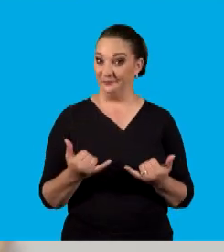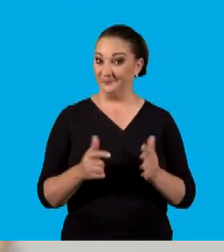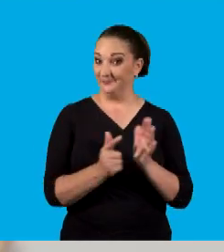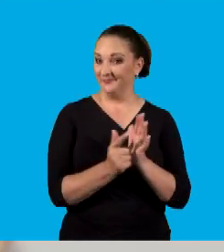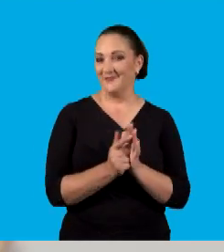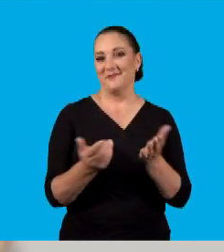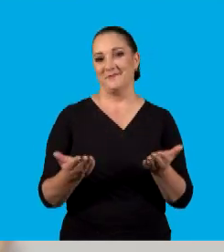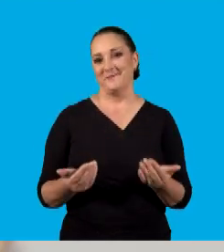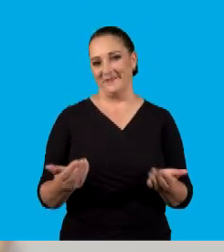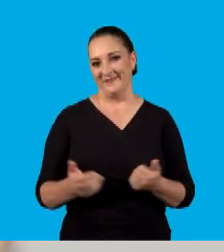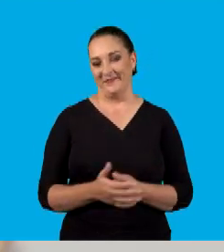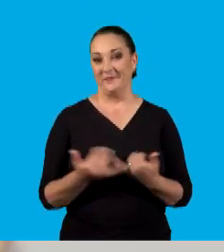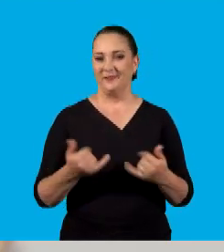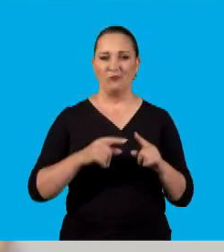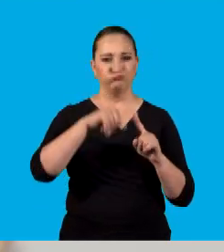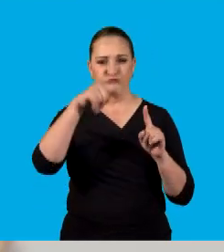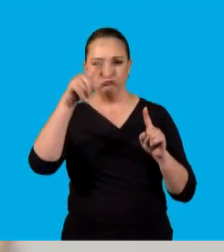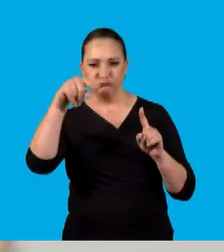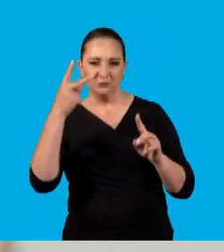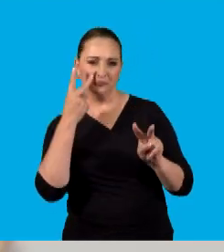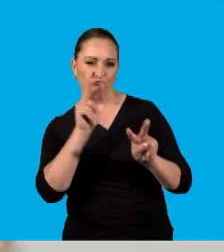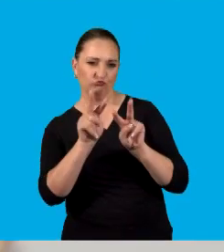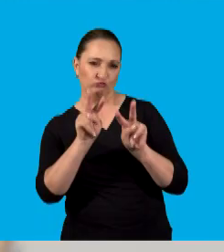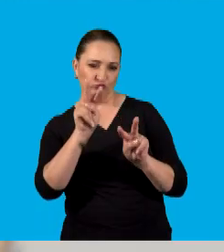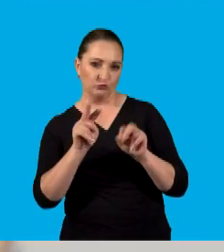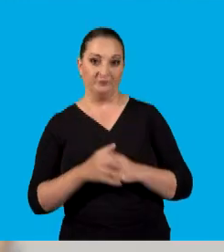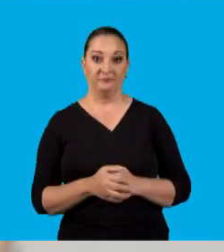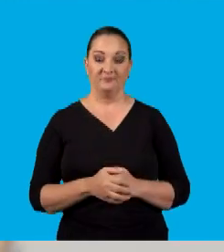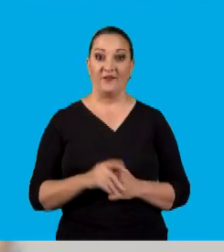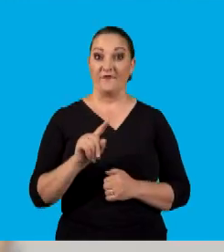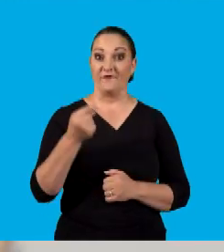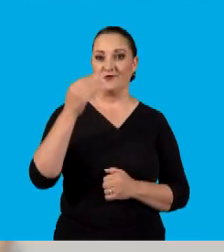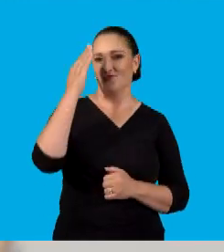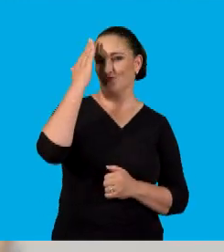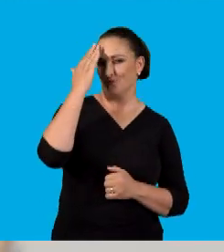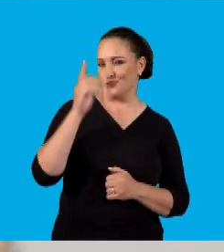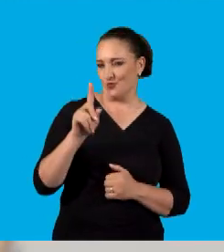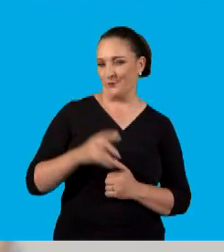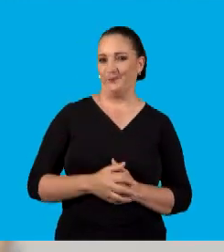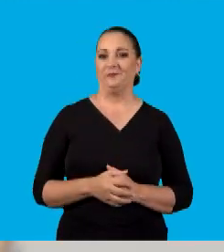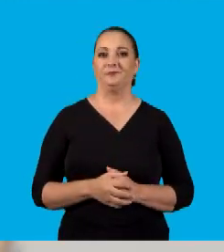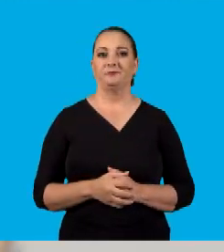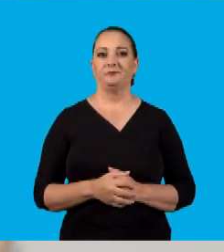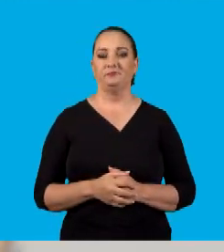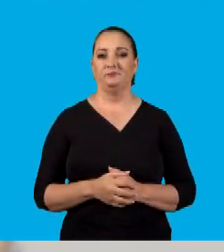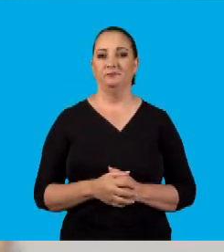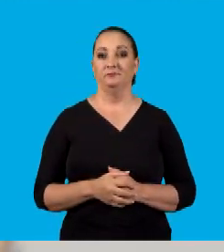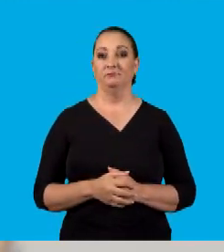Hello learners, and welcome to today's lesson on interpreting graphs. Now let's start off our lesson on a did you